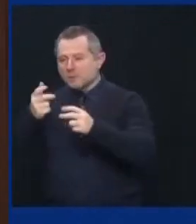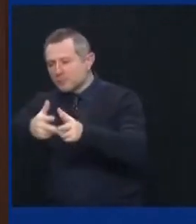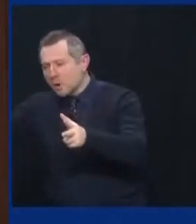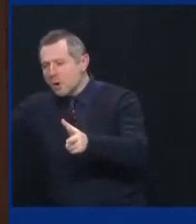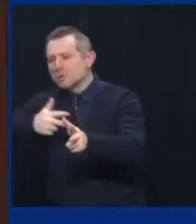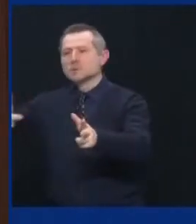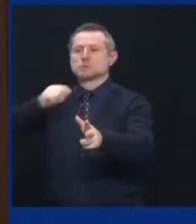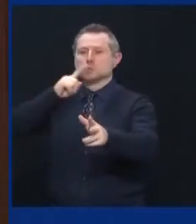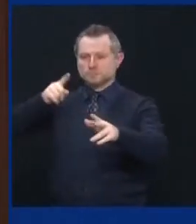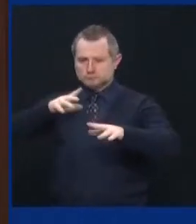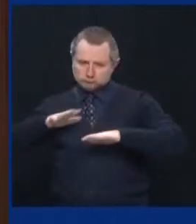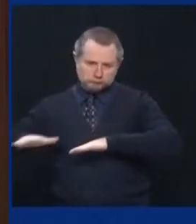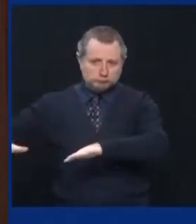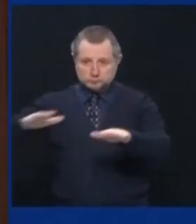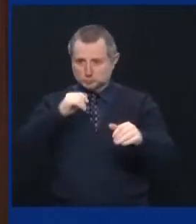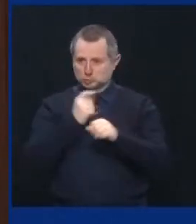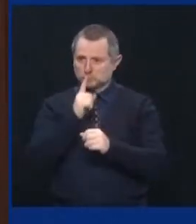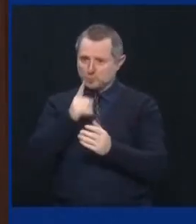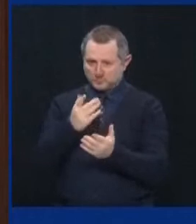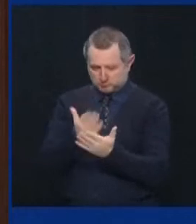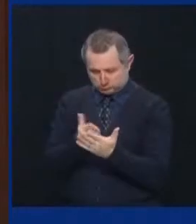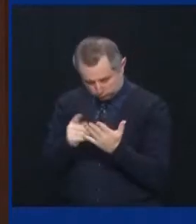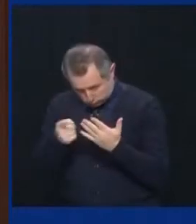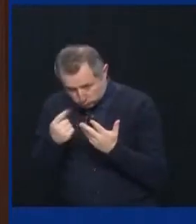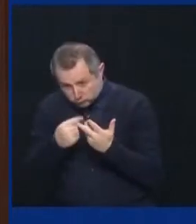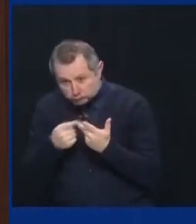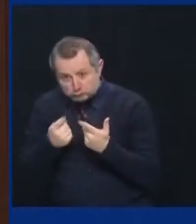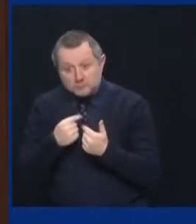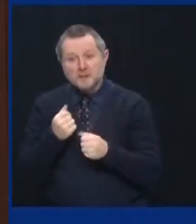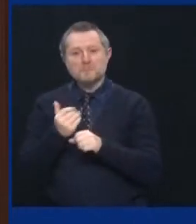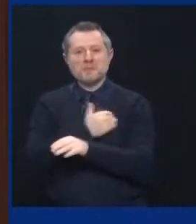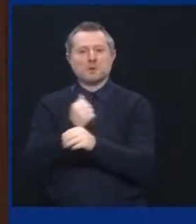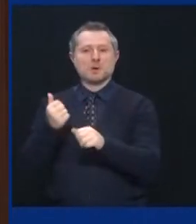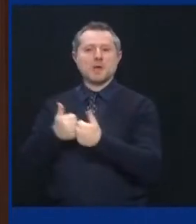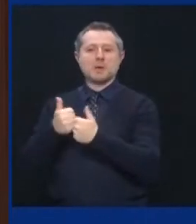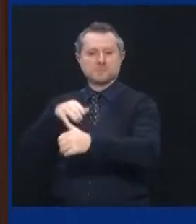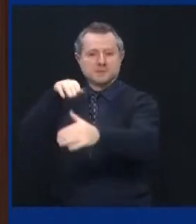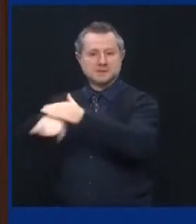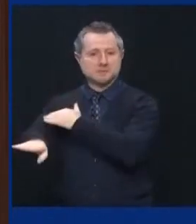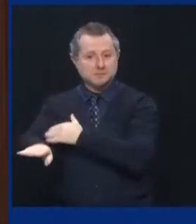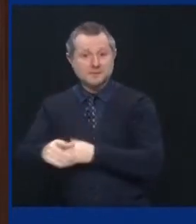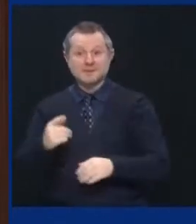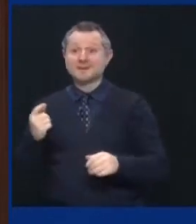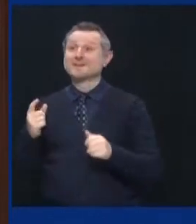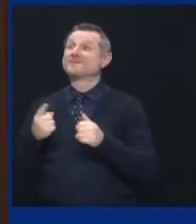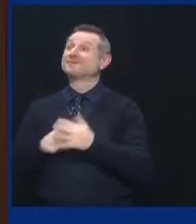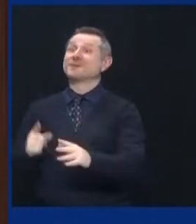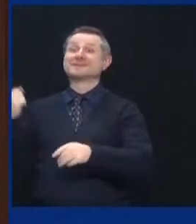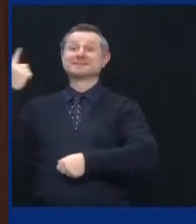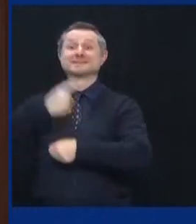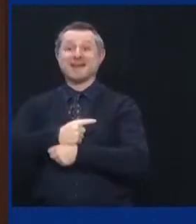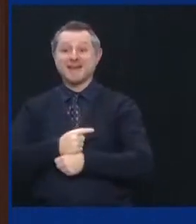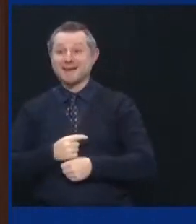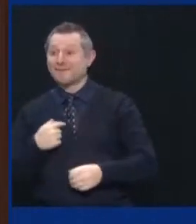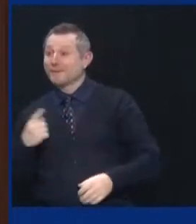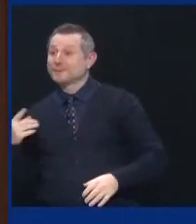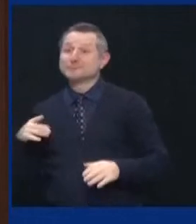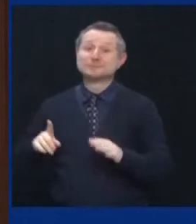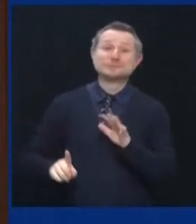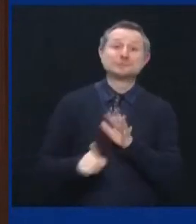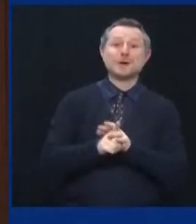those results will all be back before game day. On game day, fans will have to show evidence of a negative